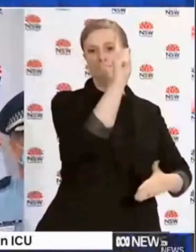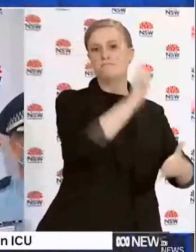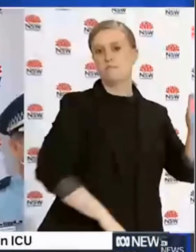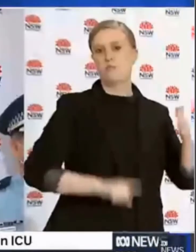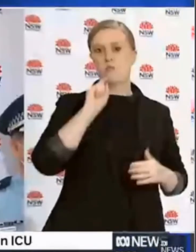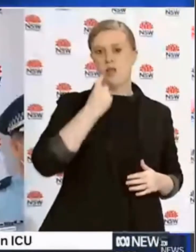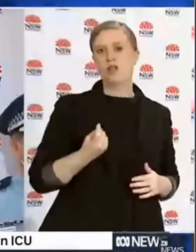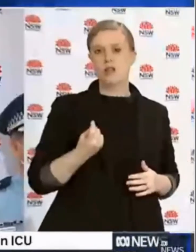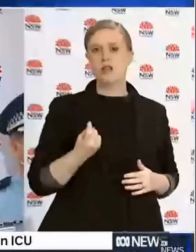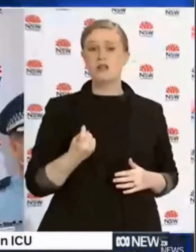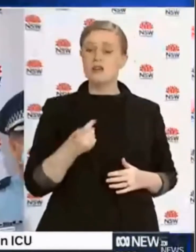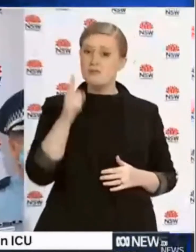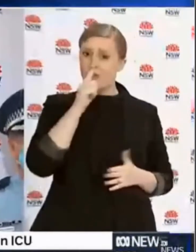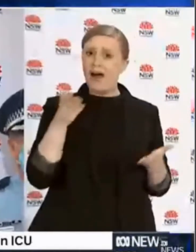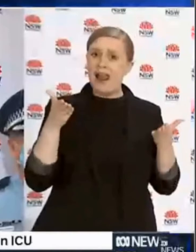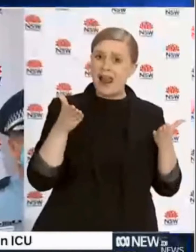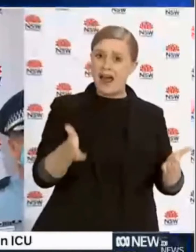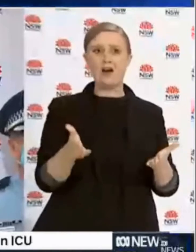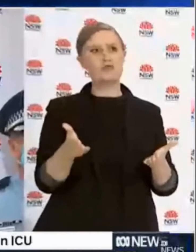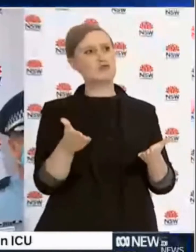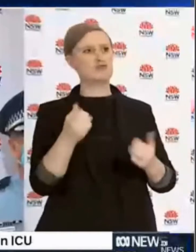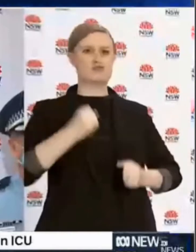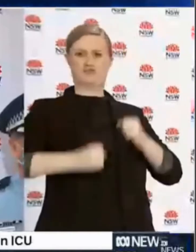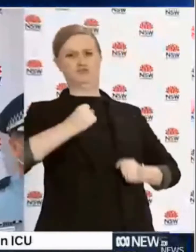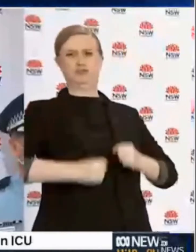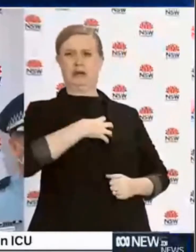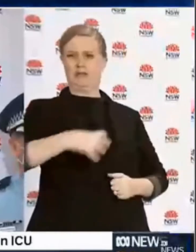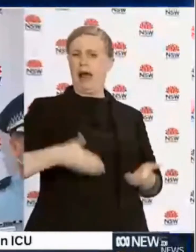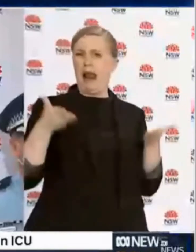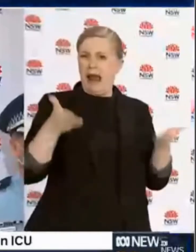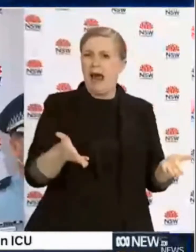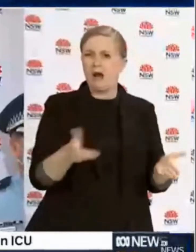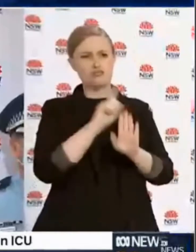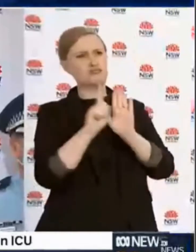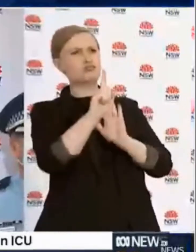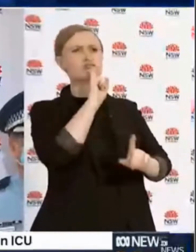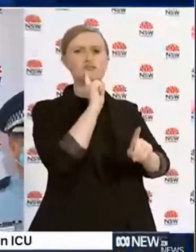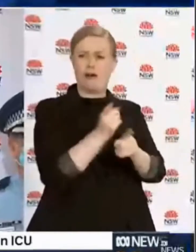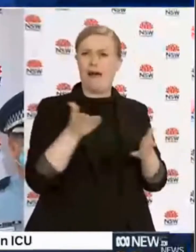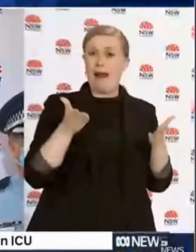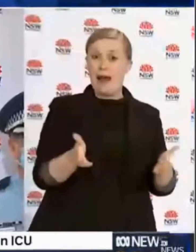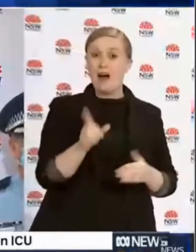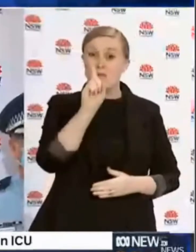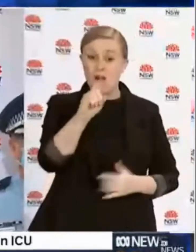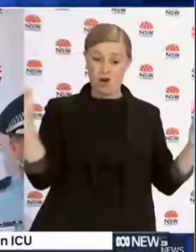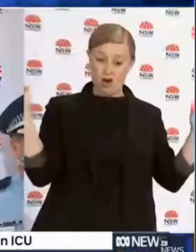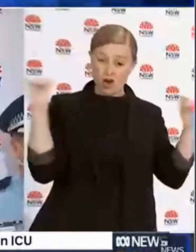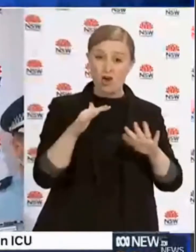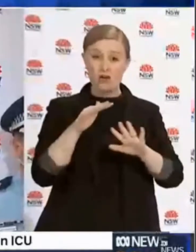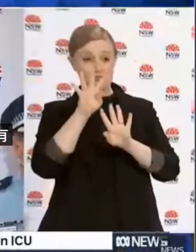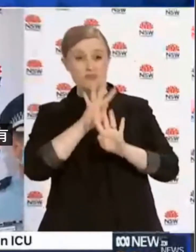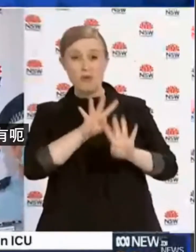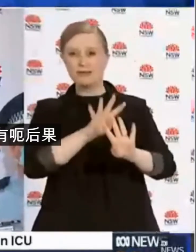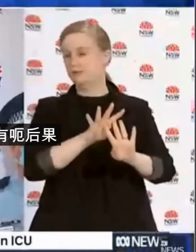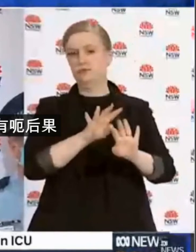a legal demonstration. It was absolutely not approved by the police. And so it has consequences both under the public health orders